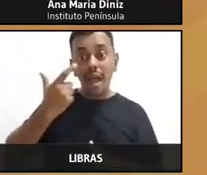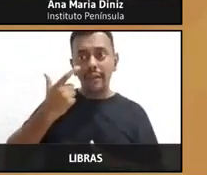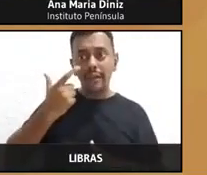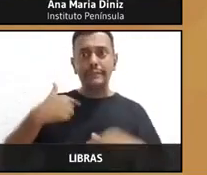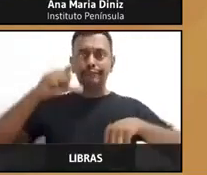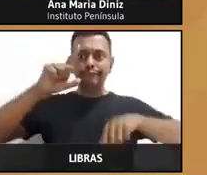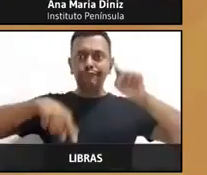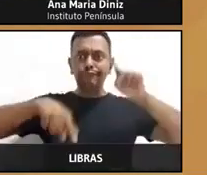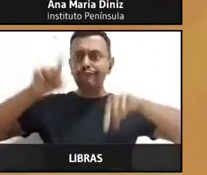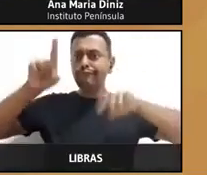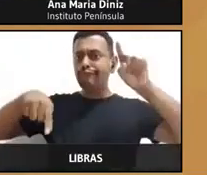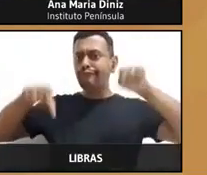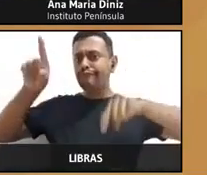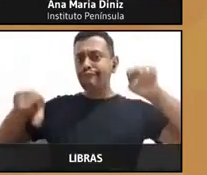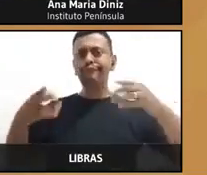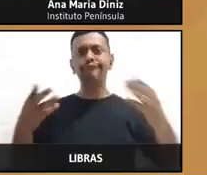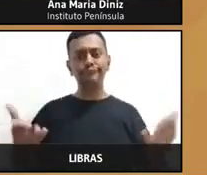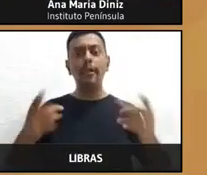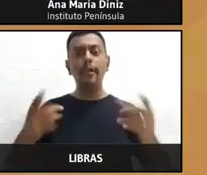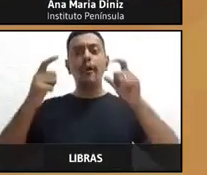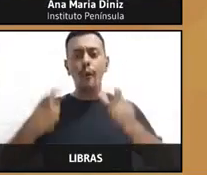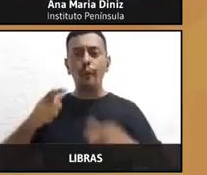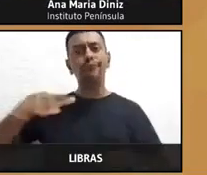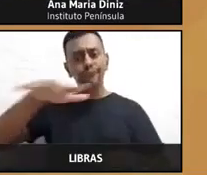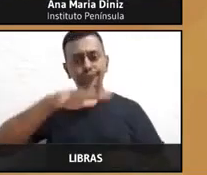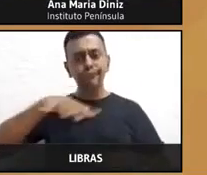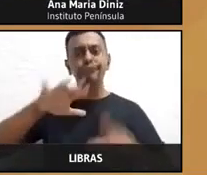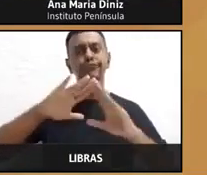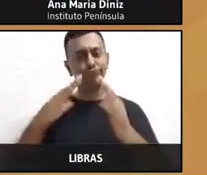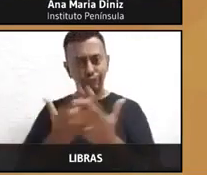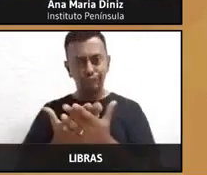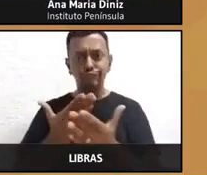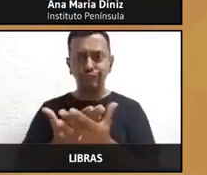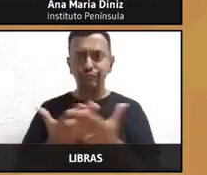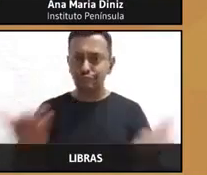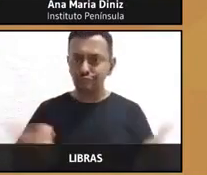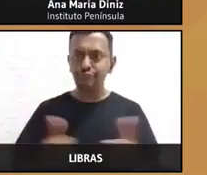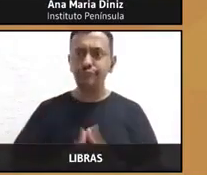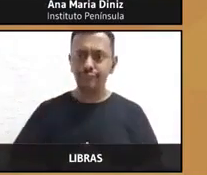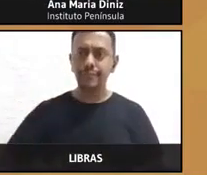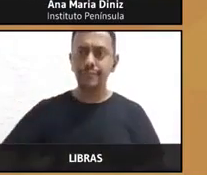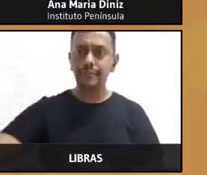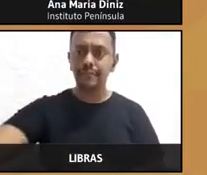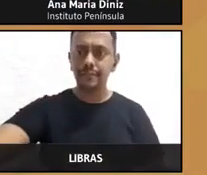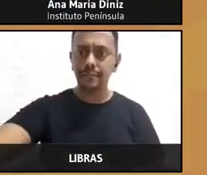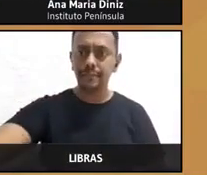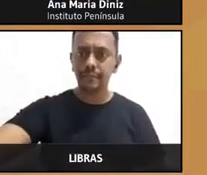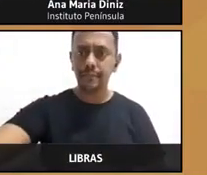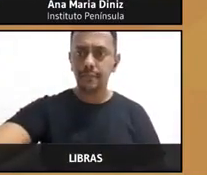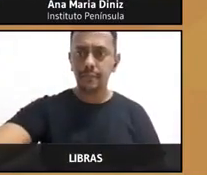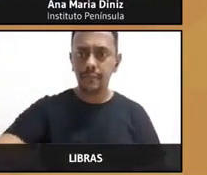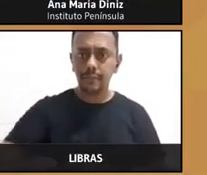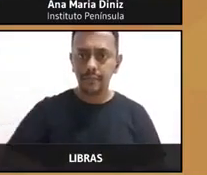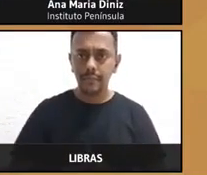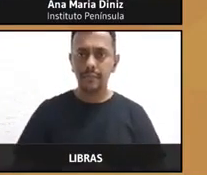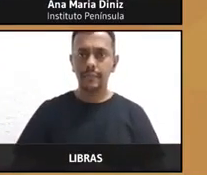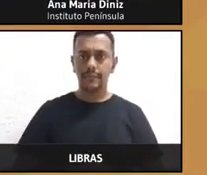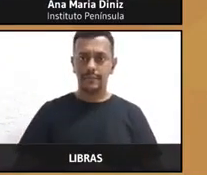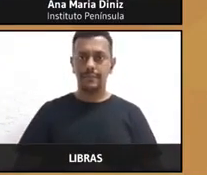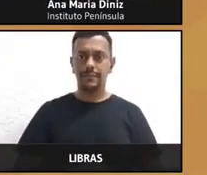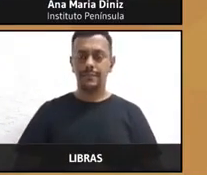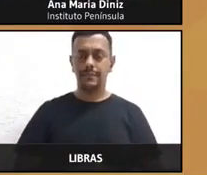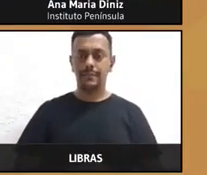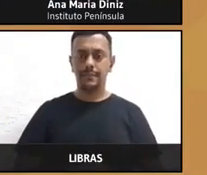disparidades no ambiente educacional. Yes, we know that half of students in the world didn't have access to